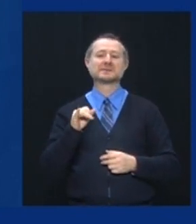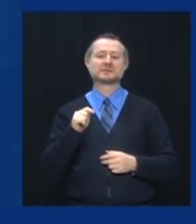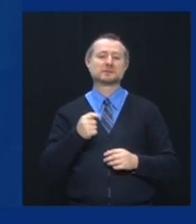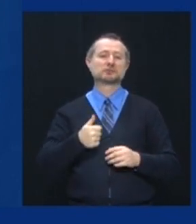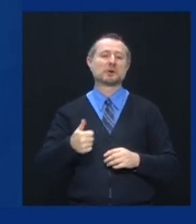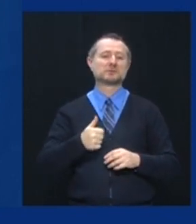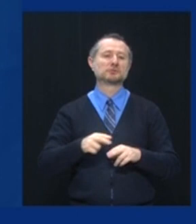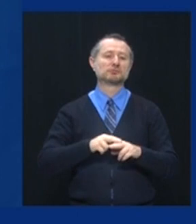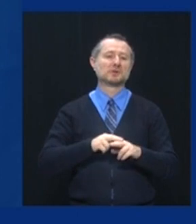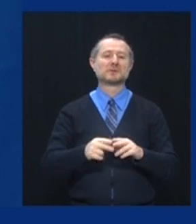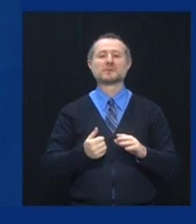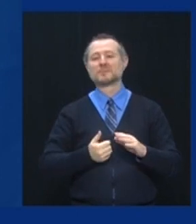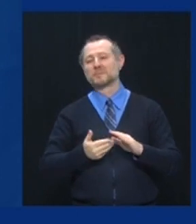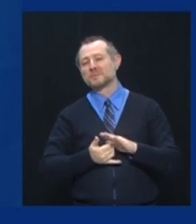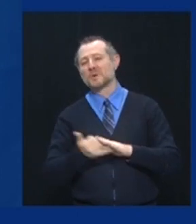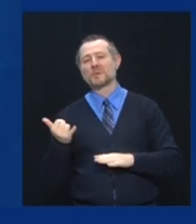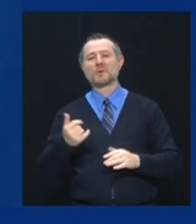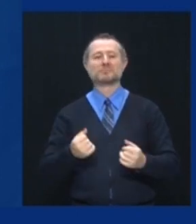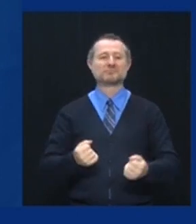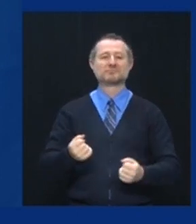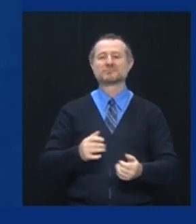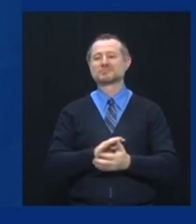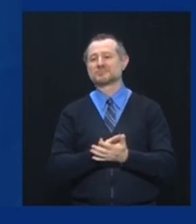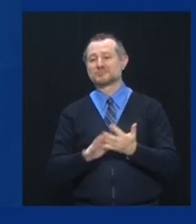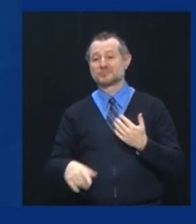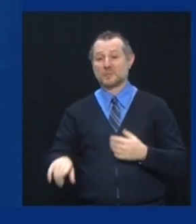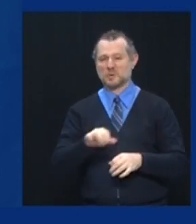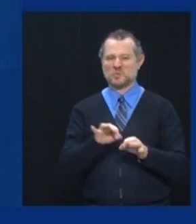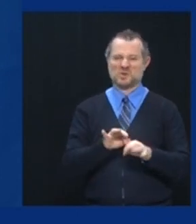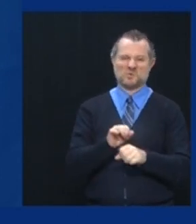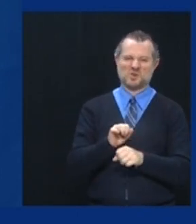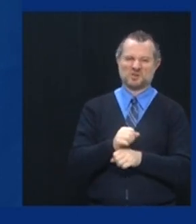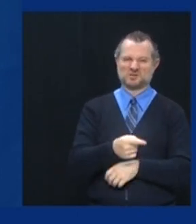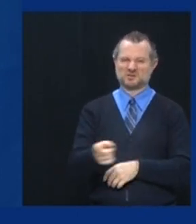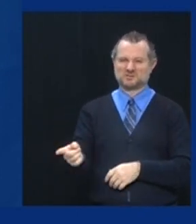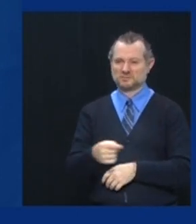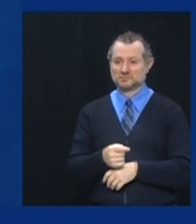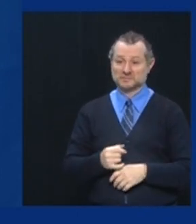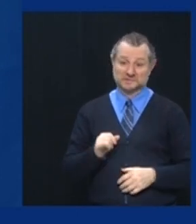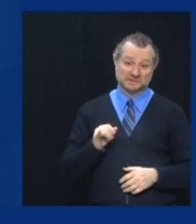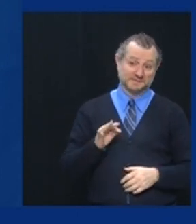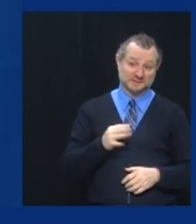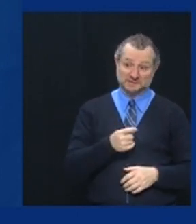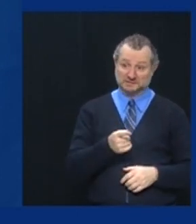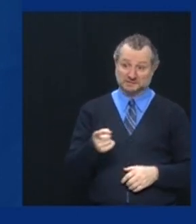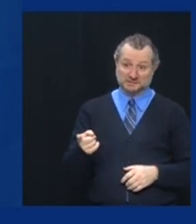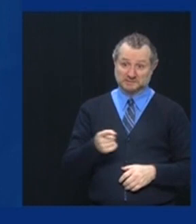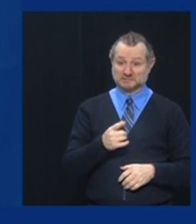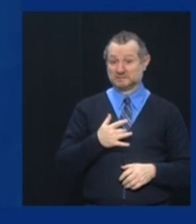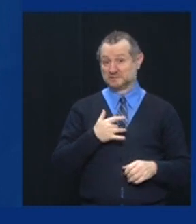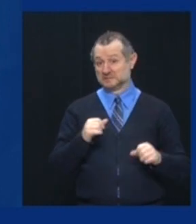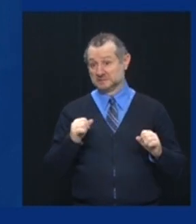essential workers, if they can operationalize their own